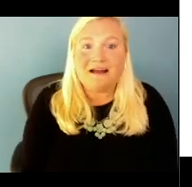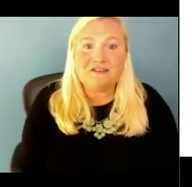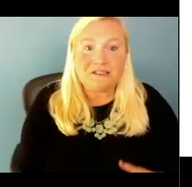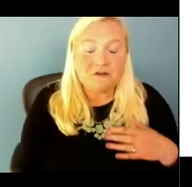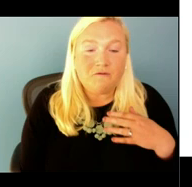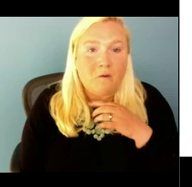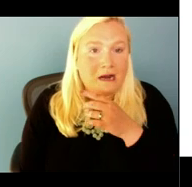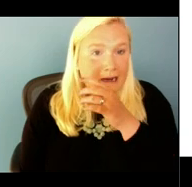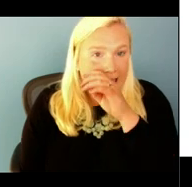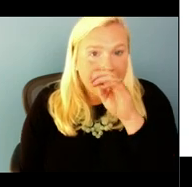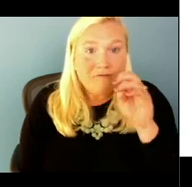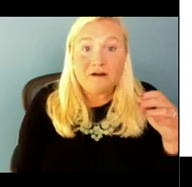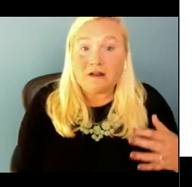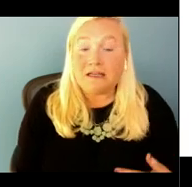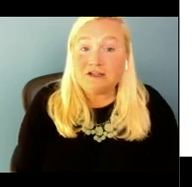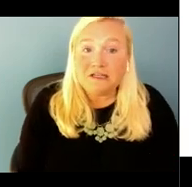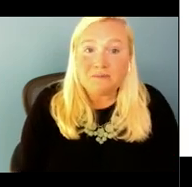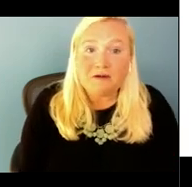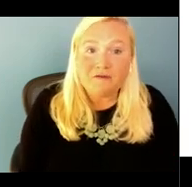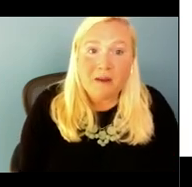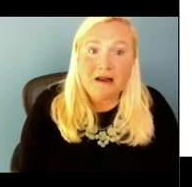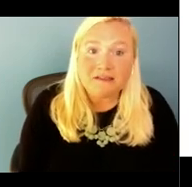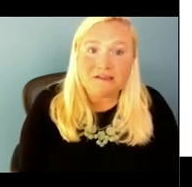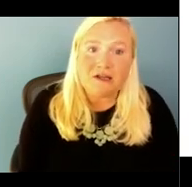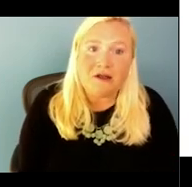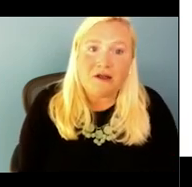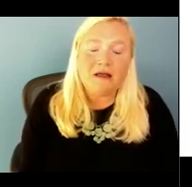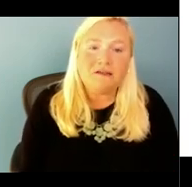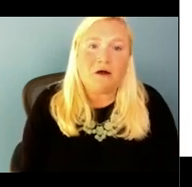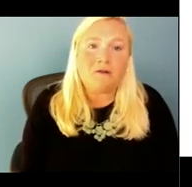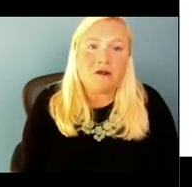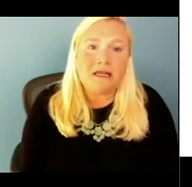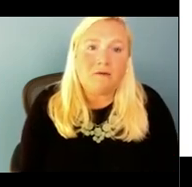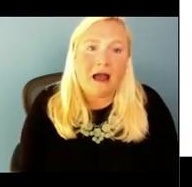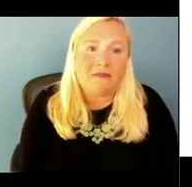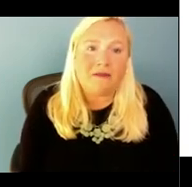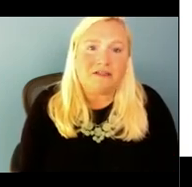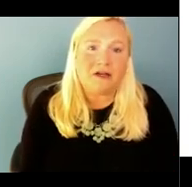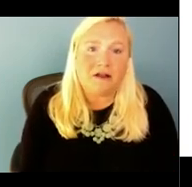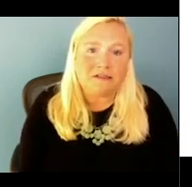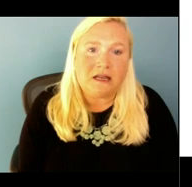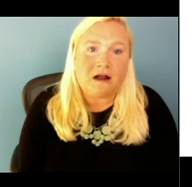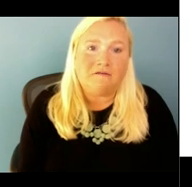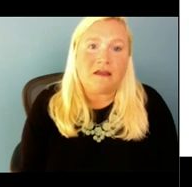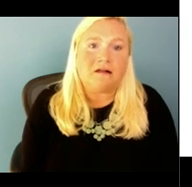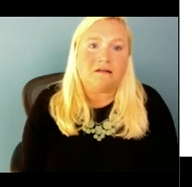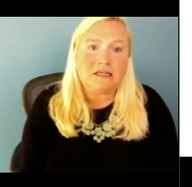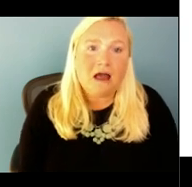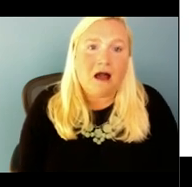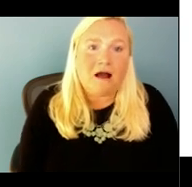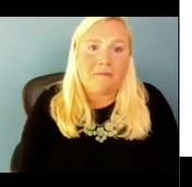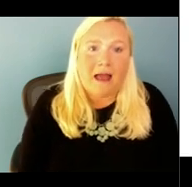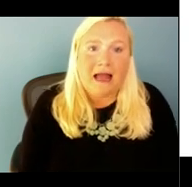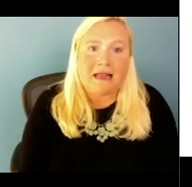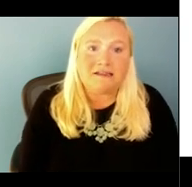time, and not just for clinicians, but for parents too. So looking at the materials in our